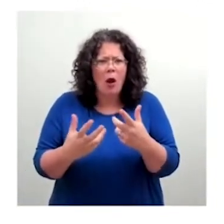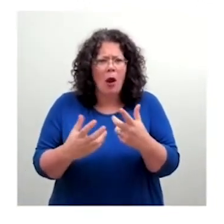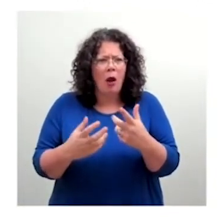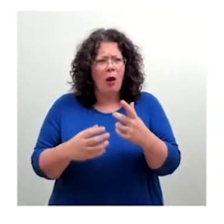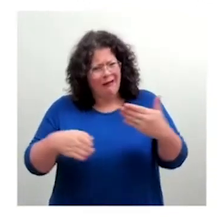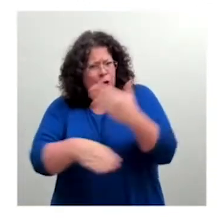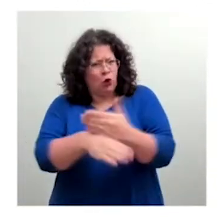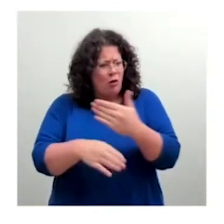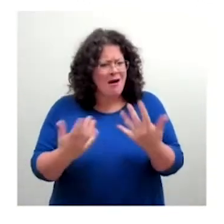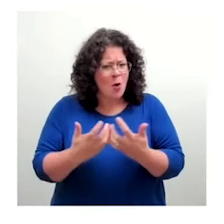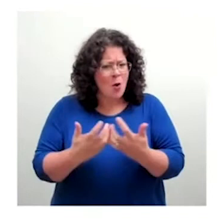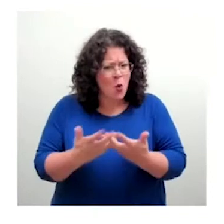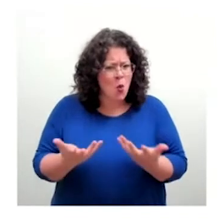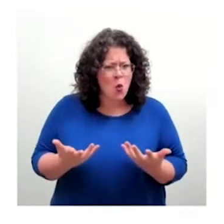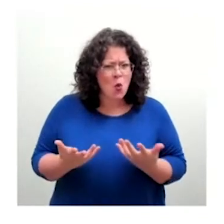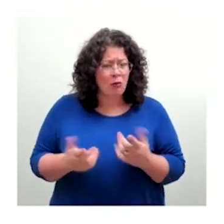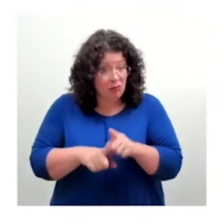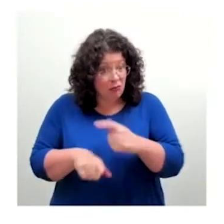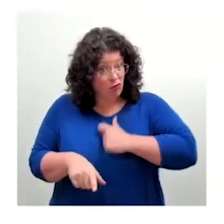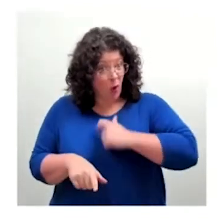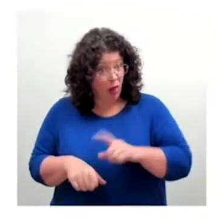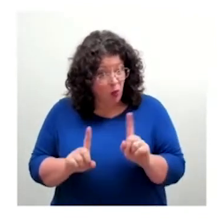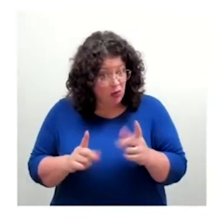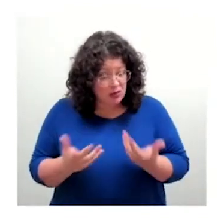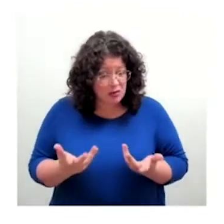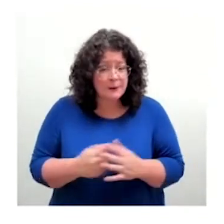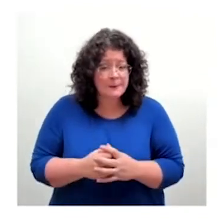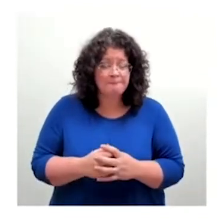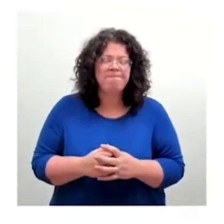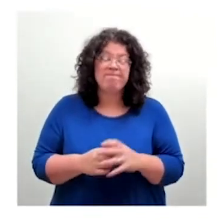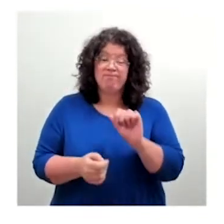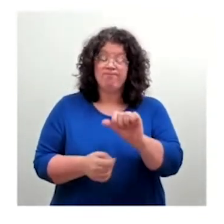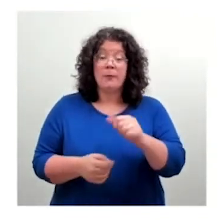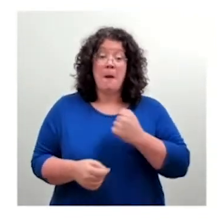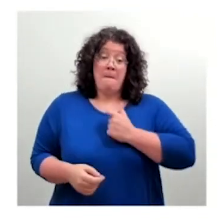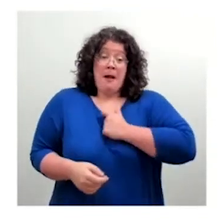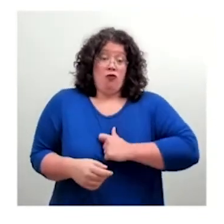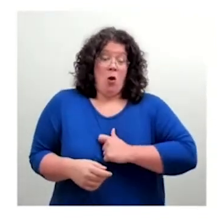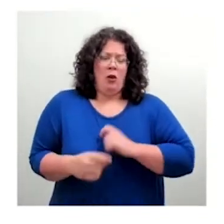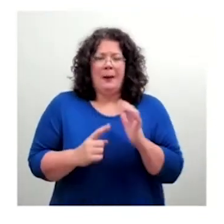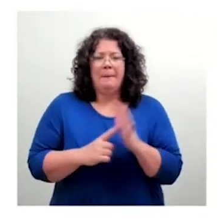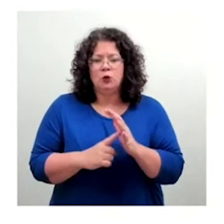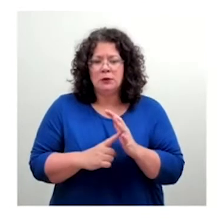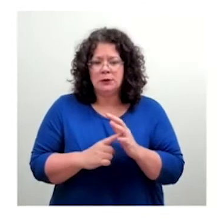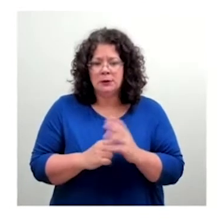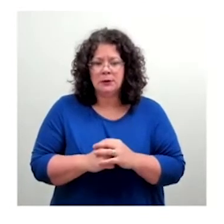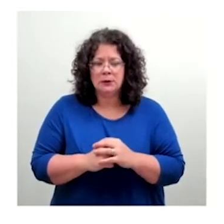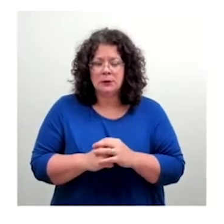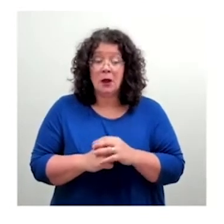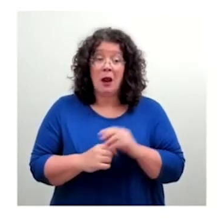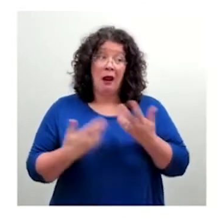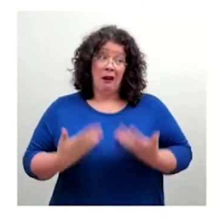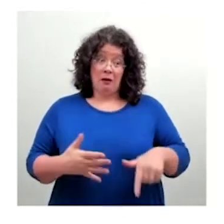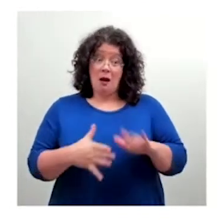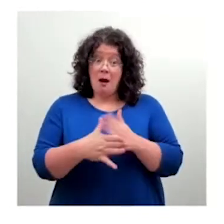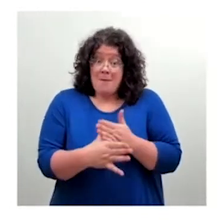Yes, roles like mine are important. And in the United States, we have mayor's offices with people with disabilities